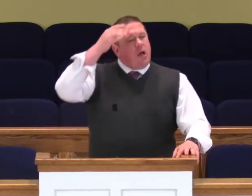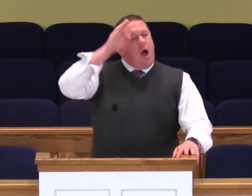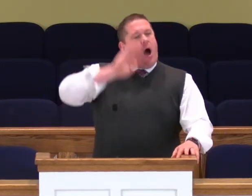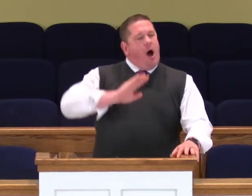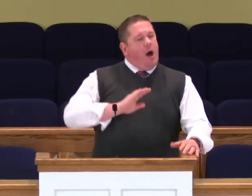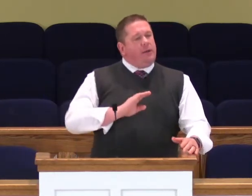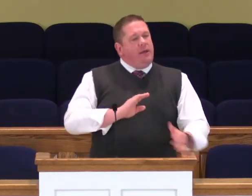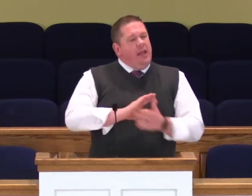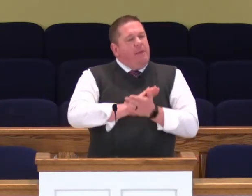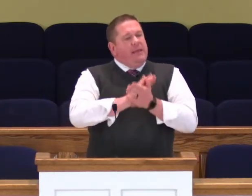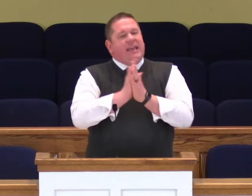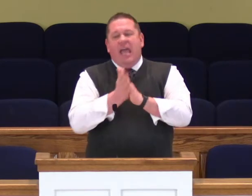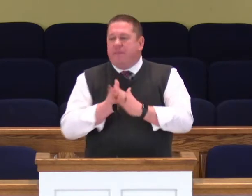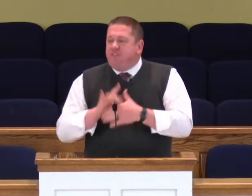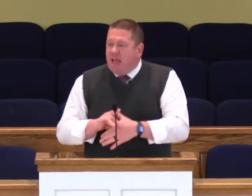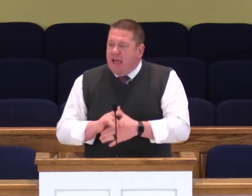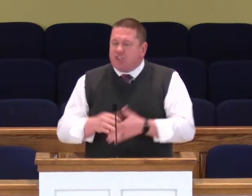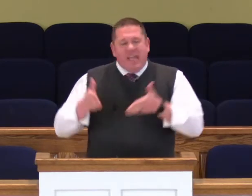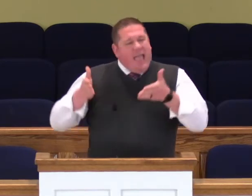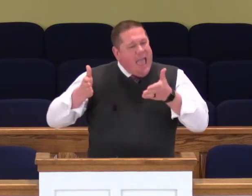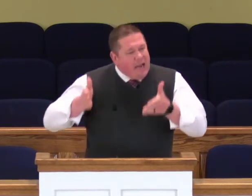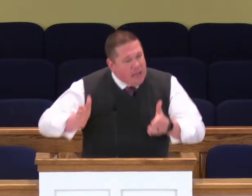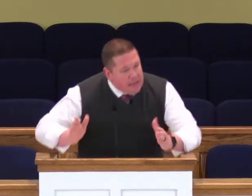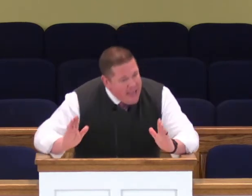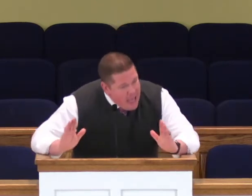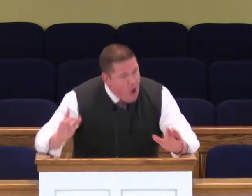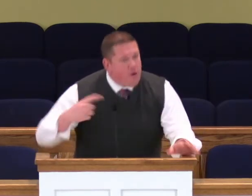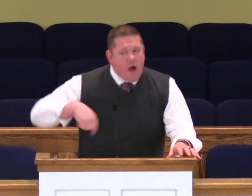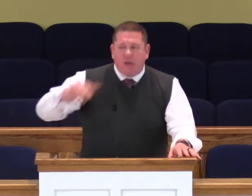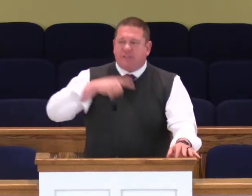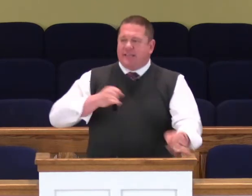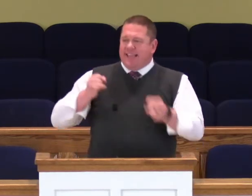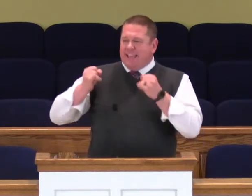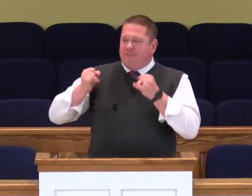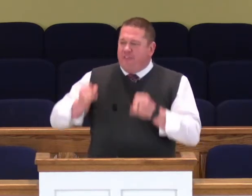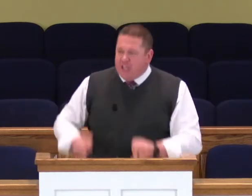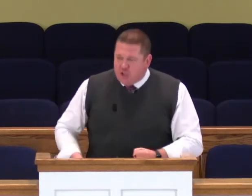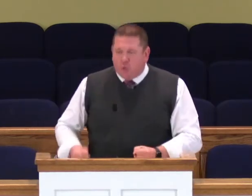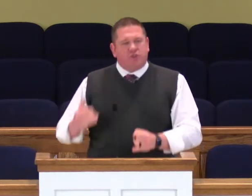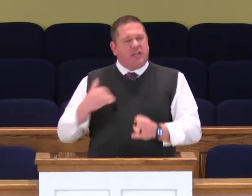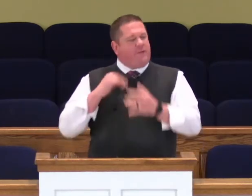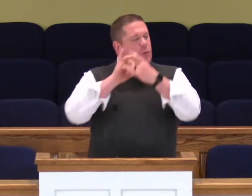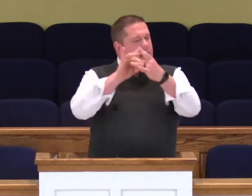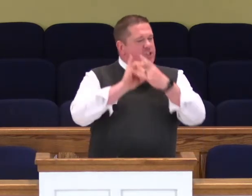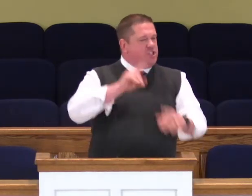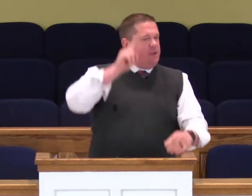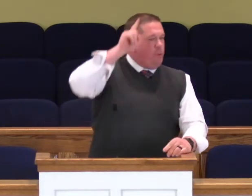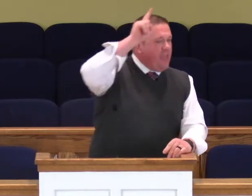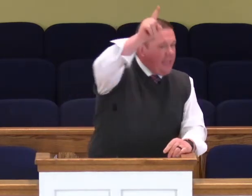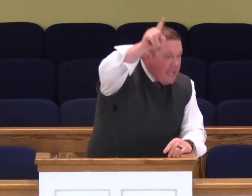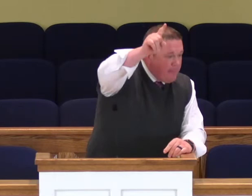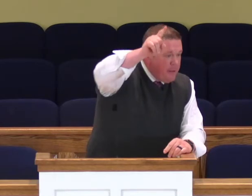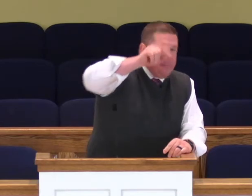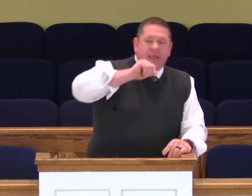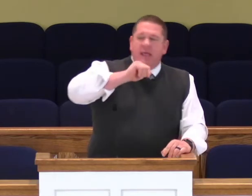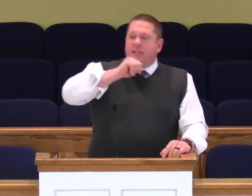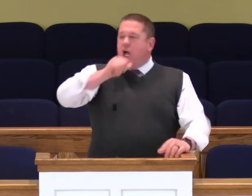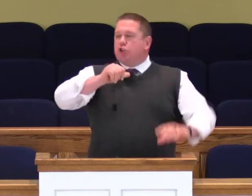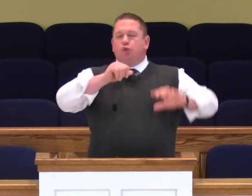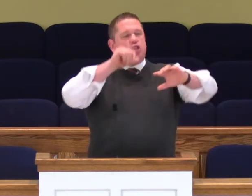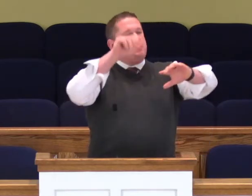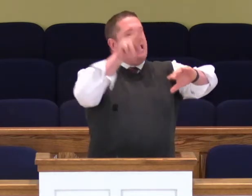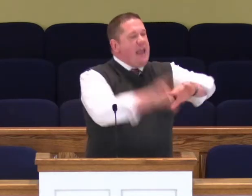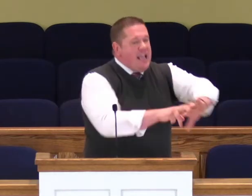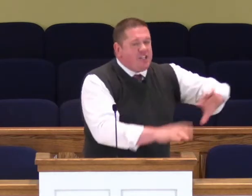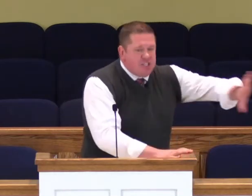sudden, God became flesh and allowed us as individuals to have a relationship with him. It's not